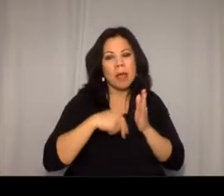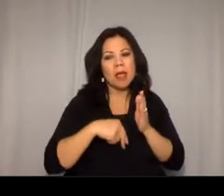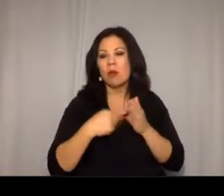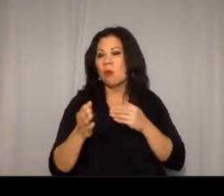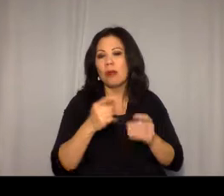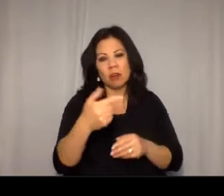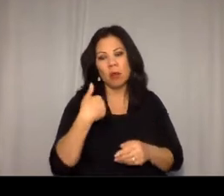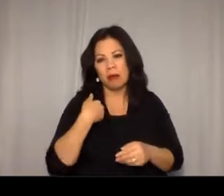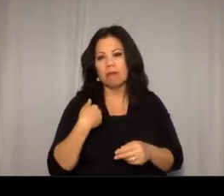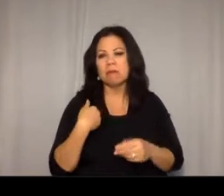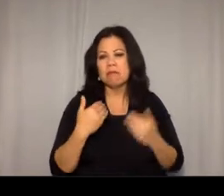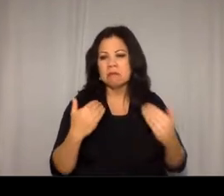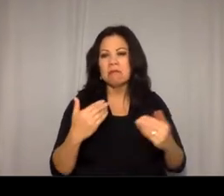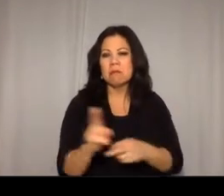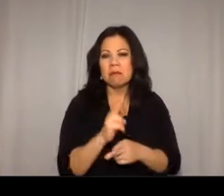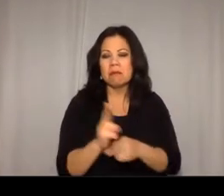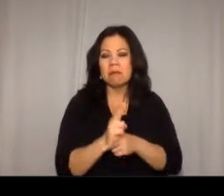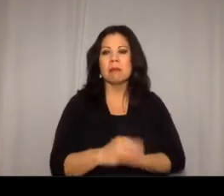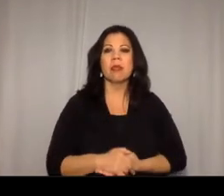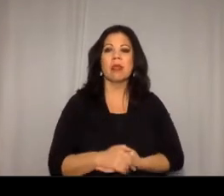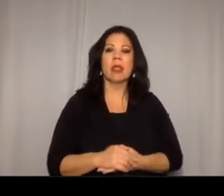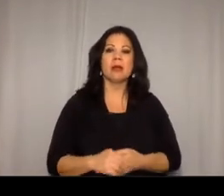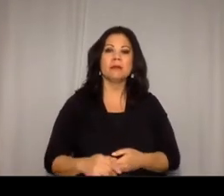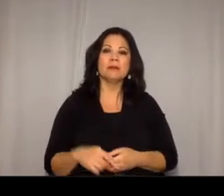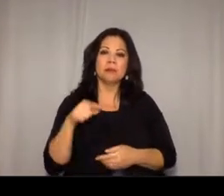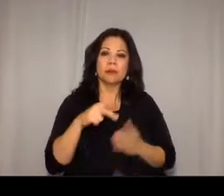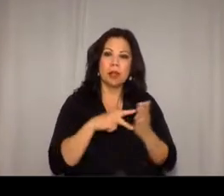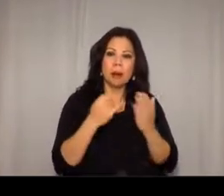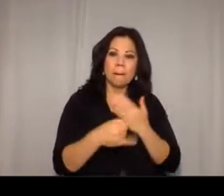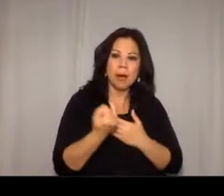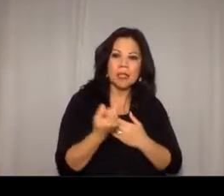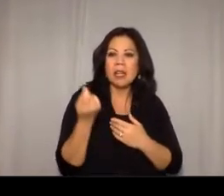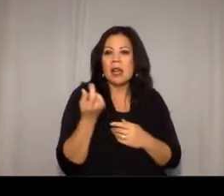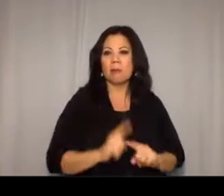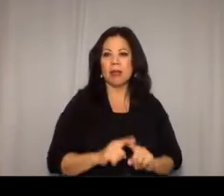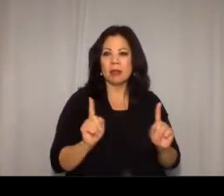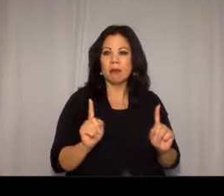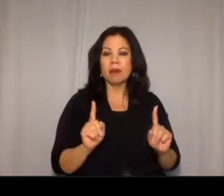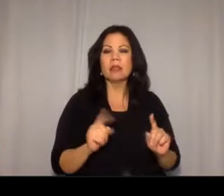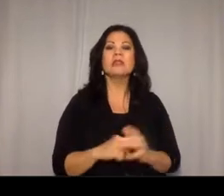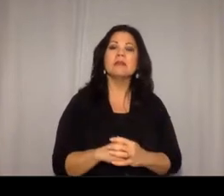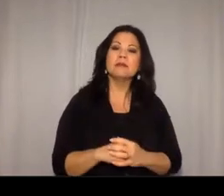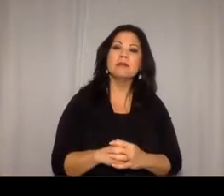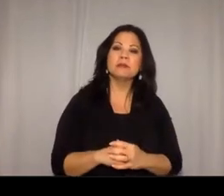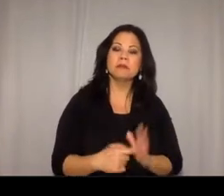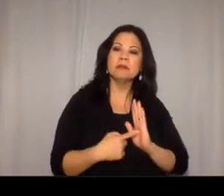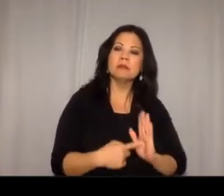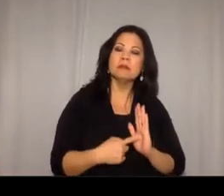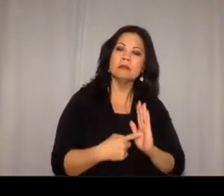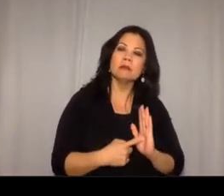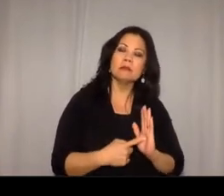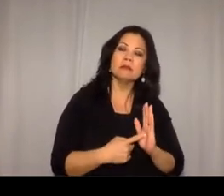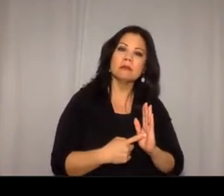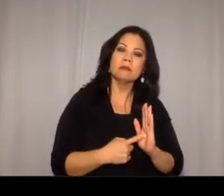those. Let's see. So what we're going to do for this project is a little different. I'm going to show you the